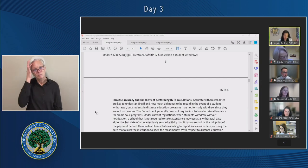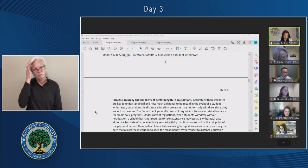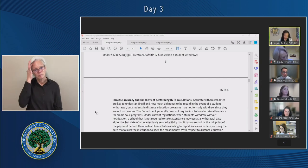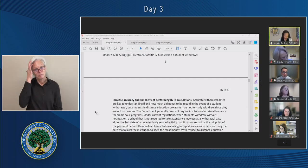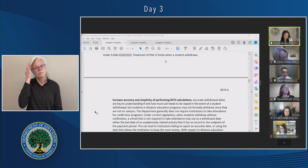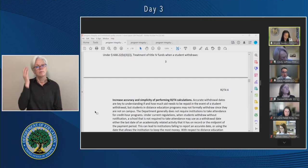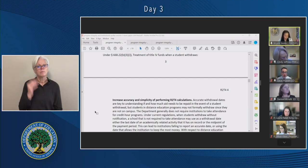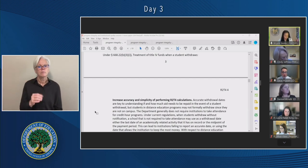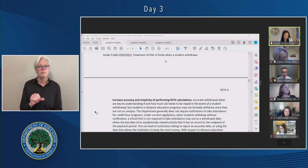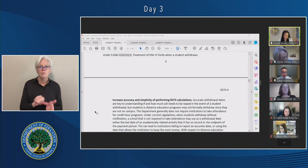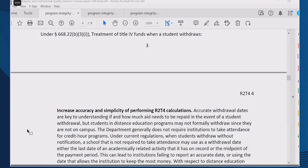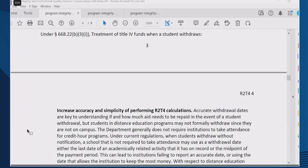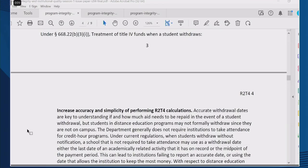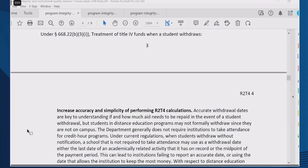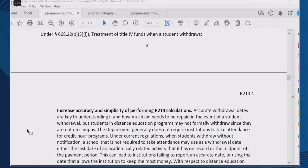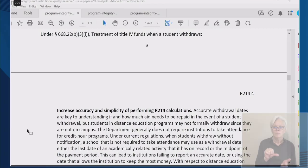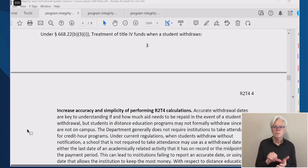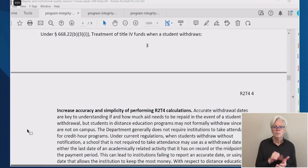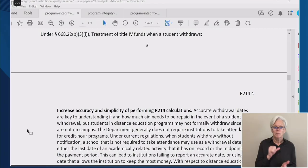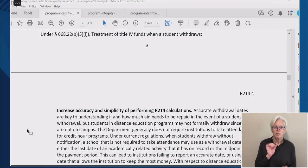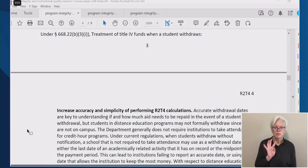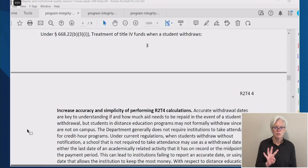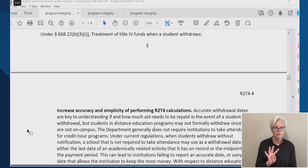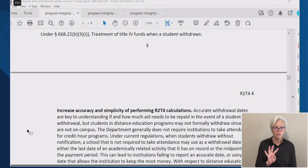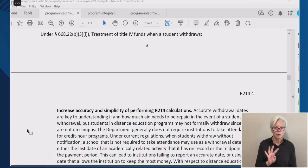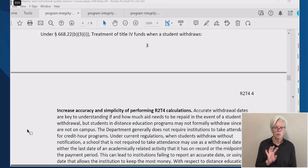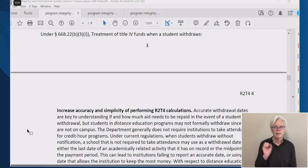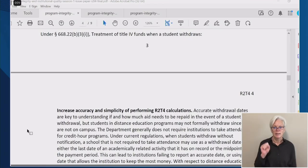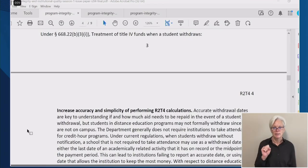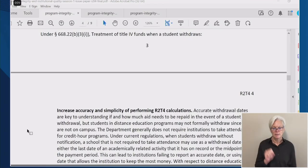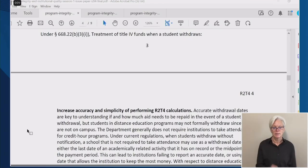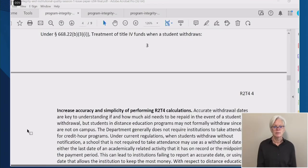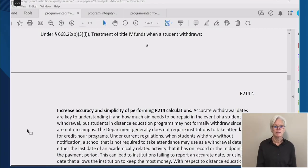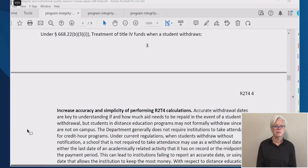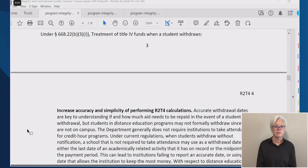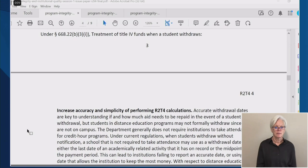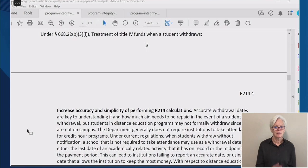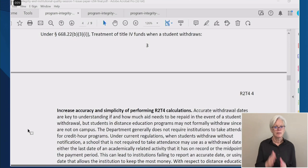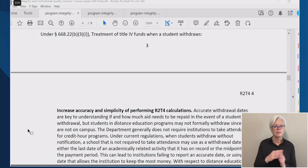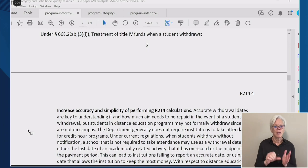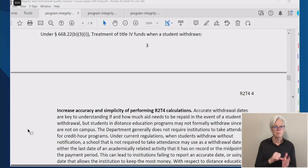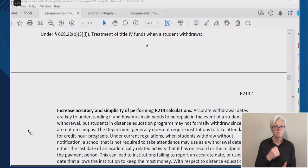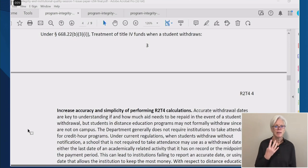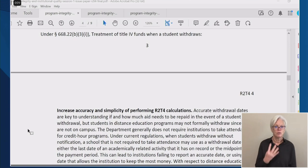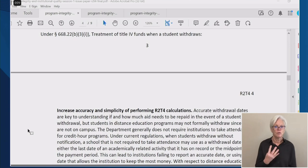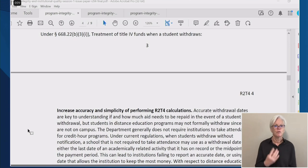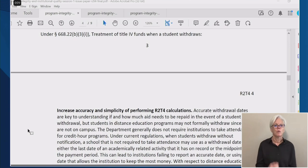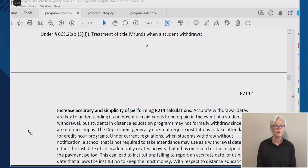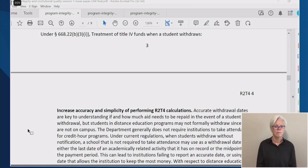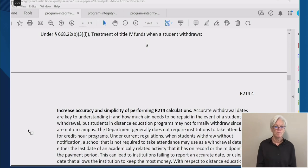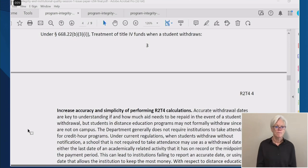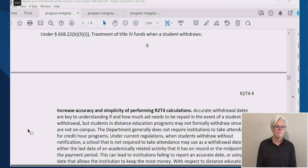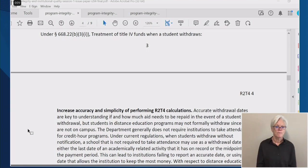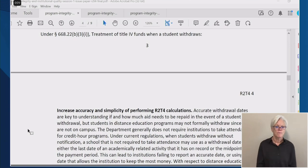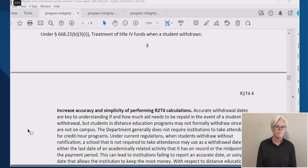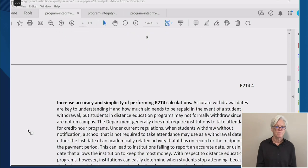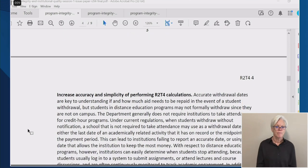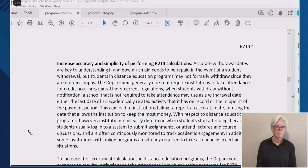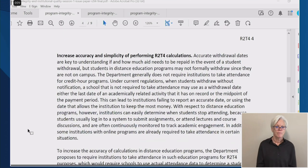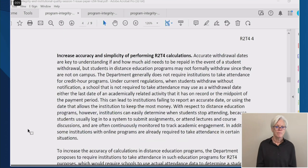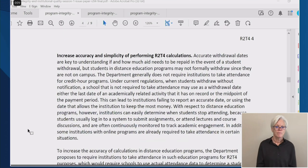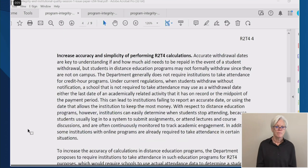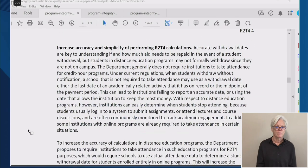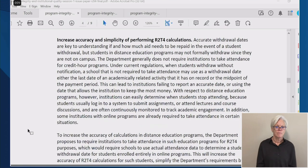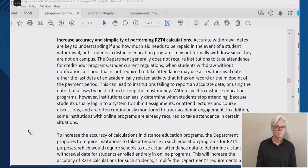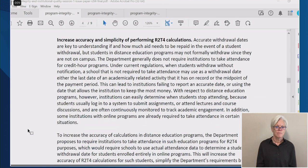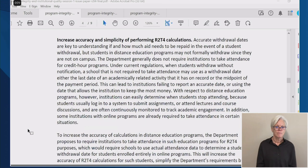page four. Yep. This one starts on the top of page four. Yeah. And, uh, Vanessa, if could scroll down just a